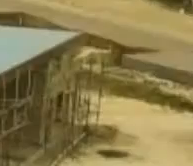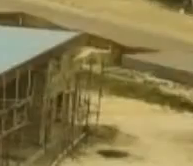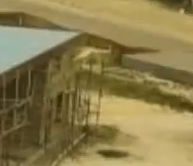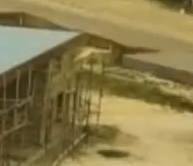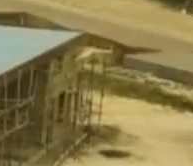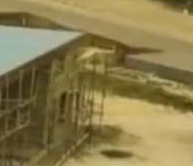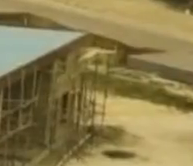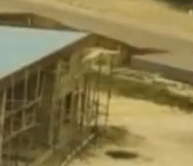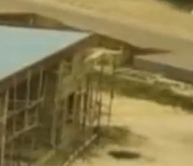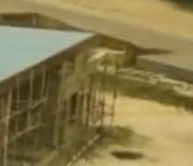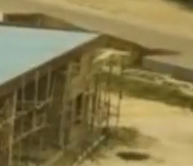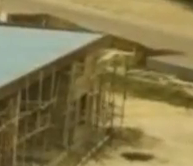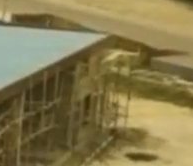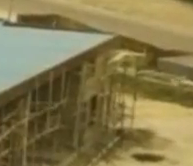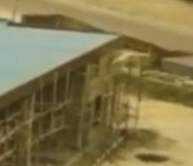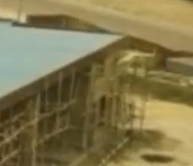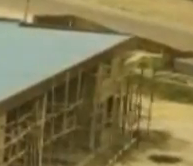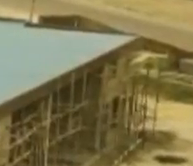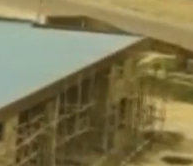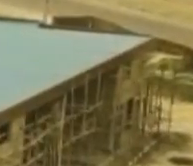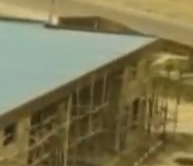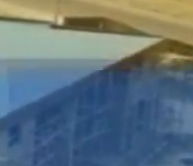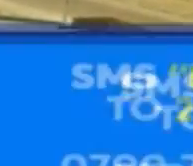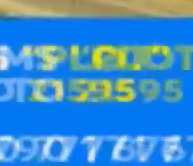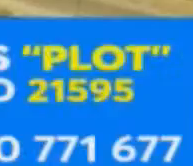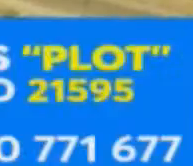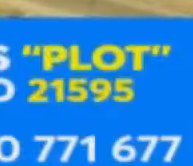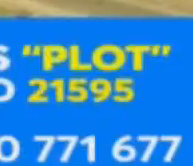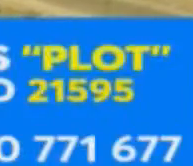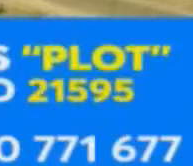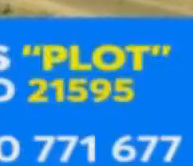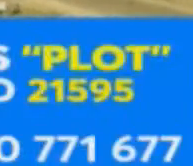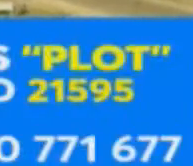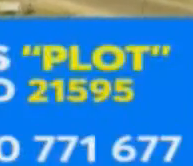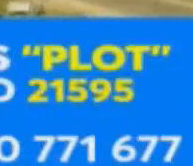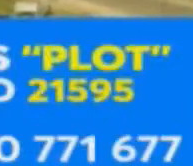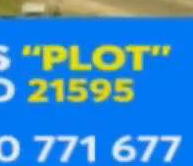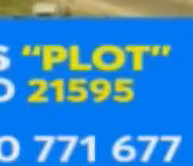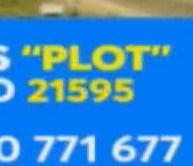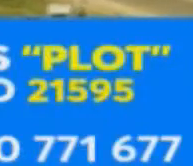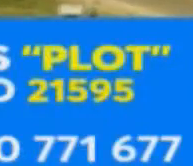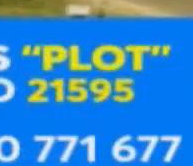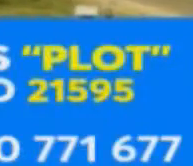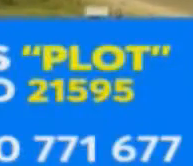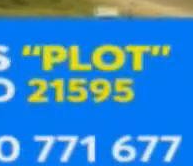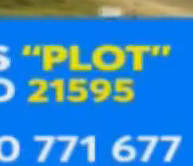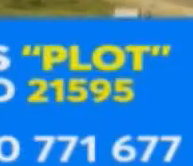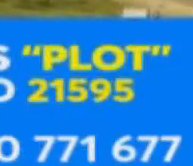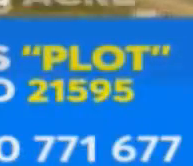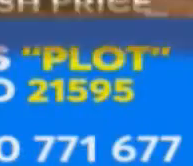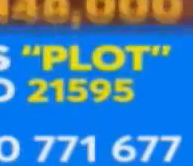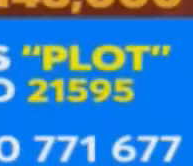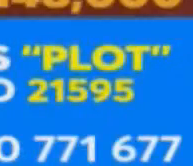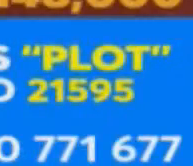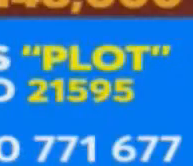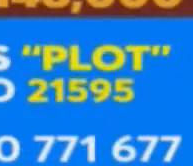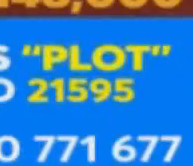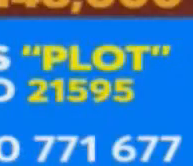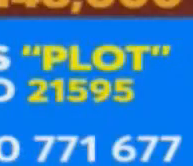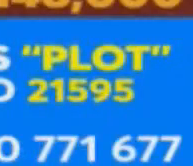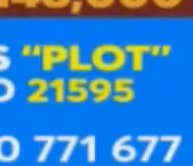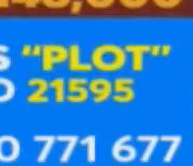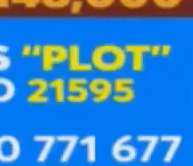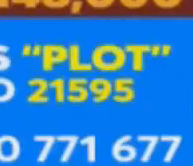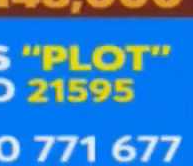Get an 8-acre prime residential plot with soil merchants in Kisamis along Magadi Road, a few minutes from the vibrant Kiserian